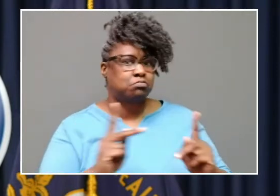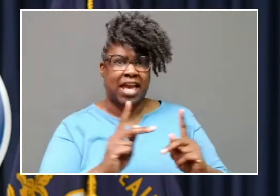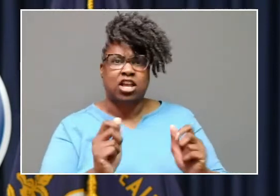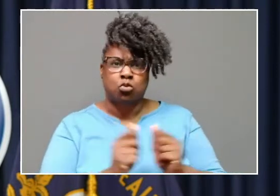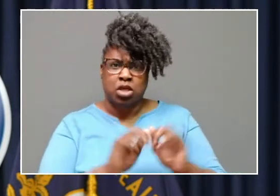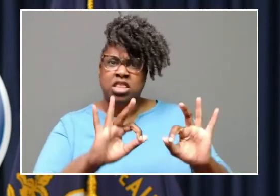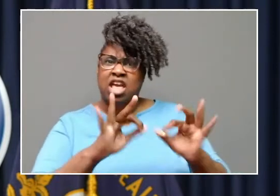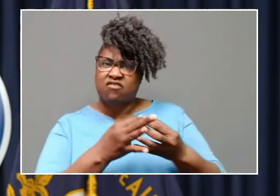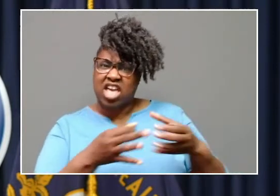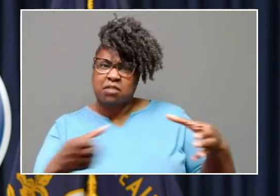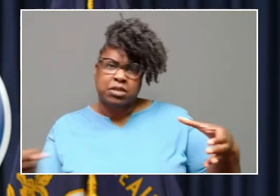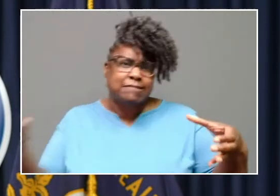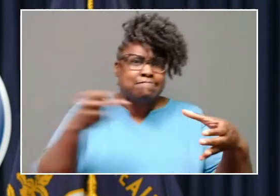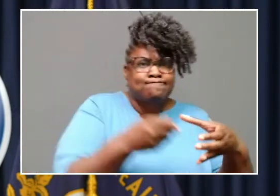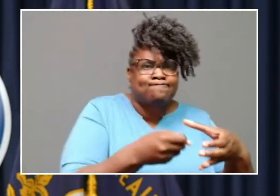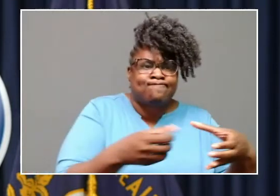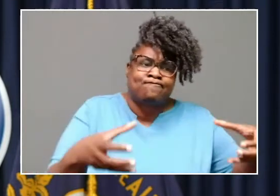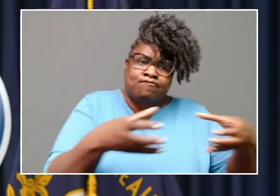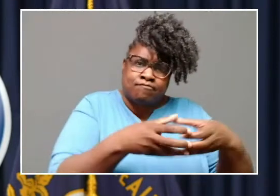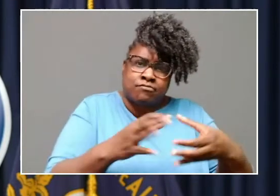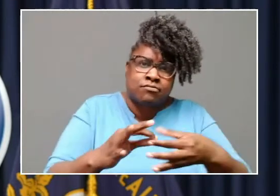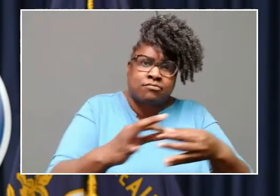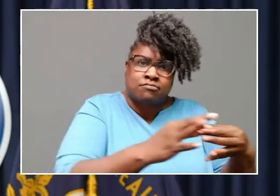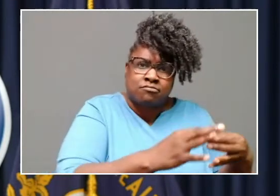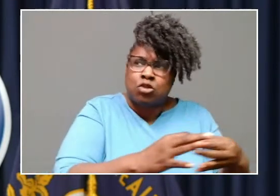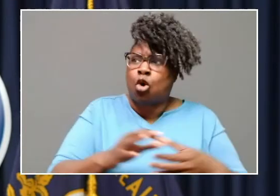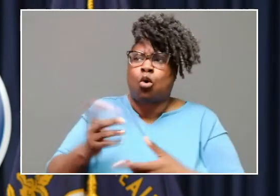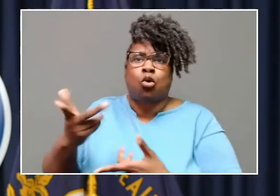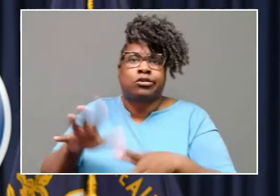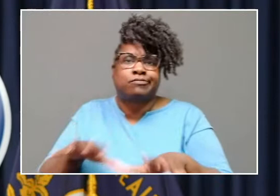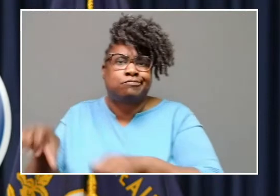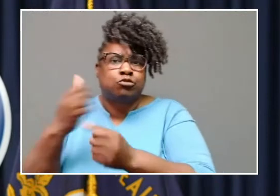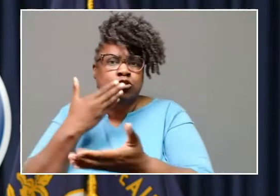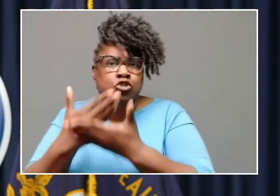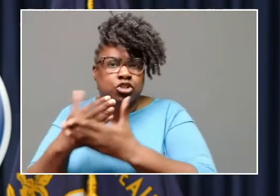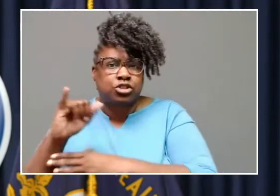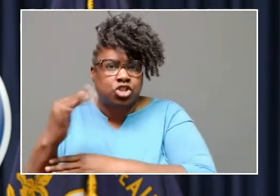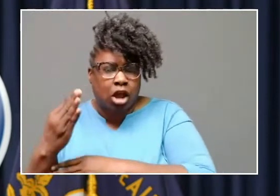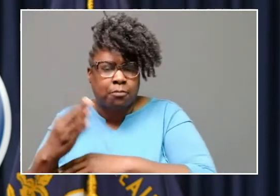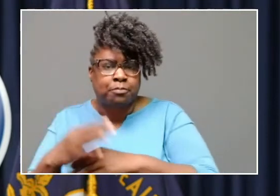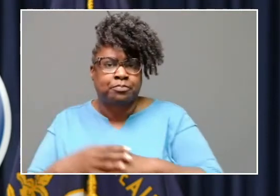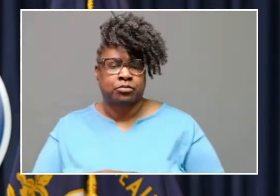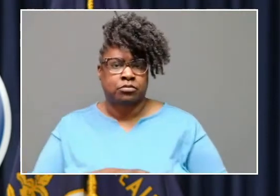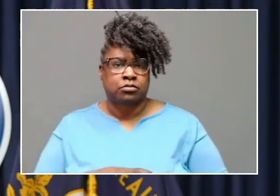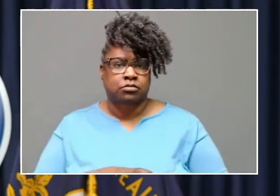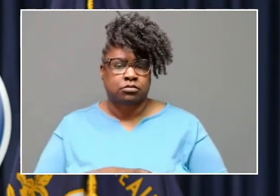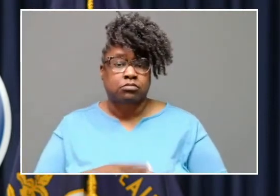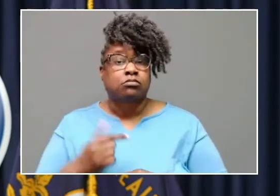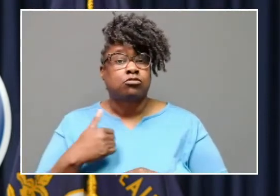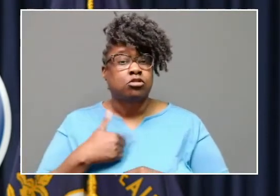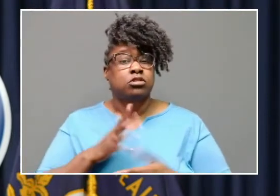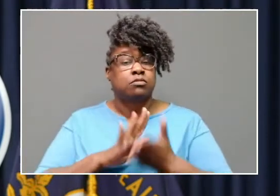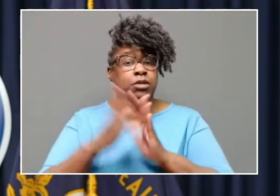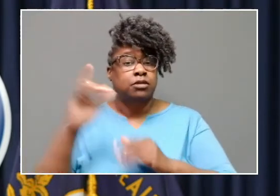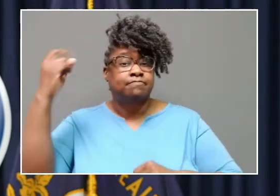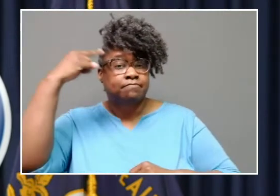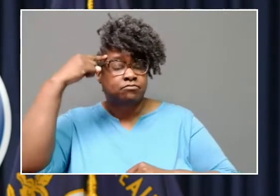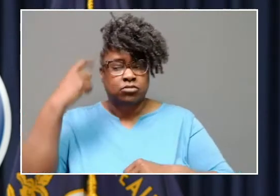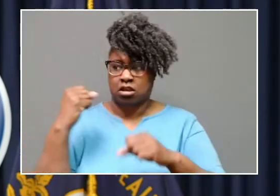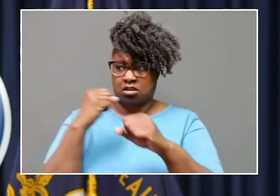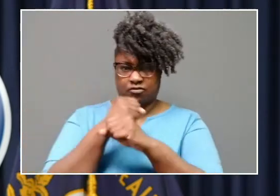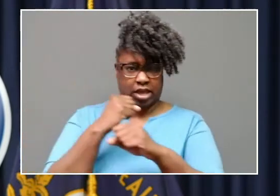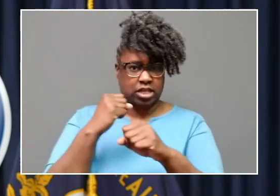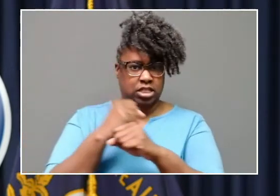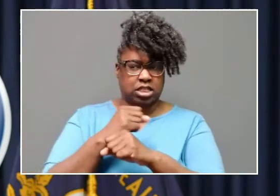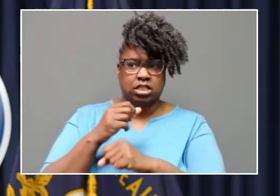back in a good job. Since taking office, fighting the ongoing drug epidemic has been a top priority for me, both as